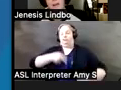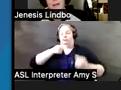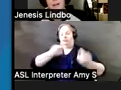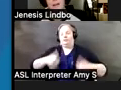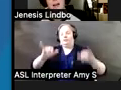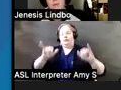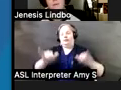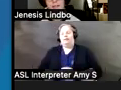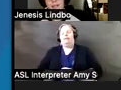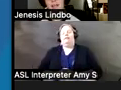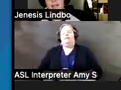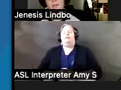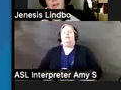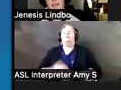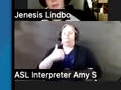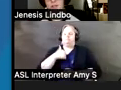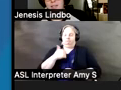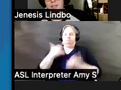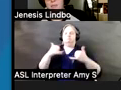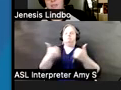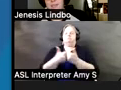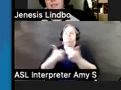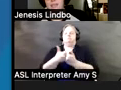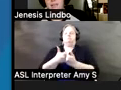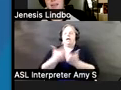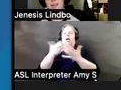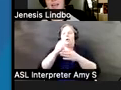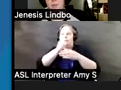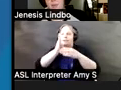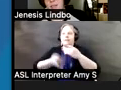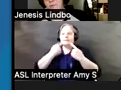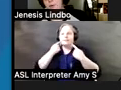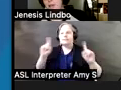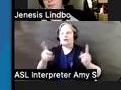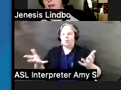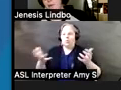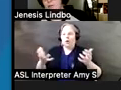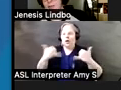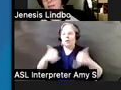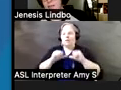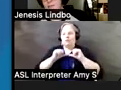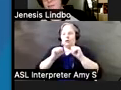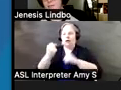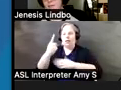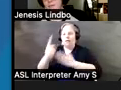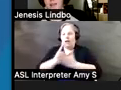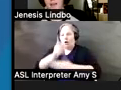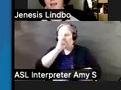where I was playing a game and I wanted to complete it, and I had played it for 11 hours straight.